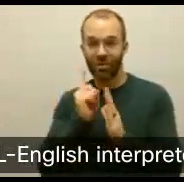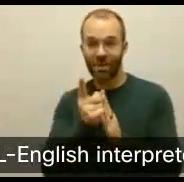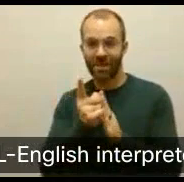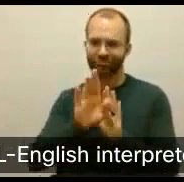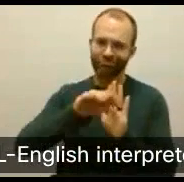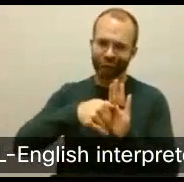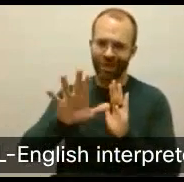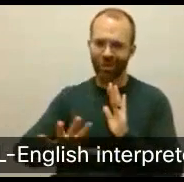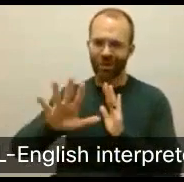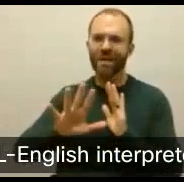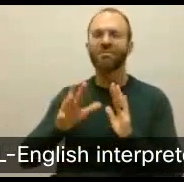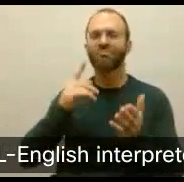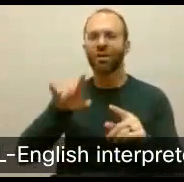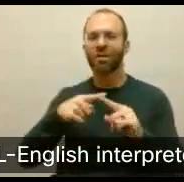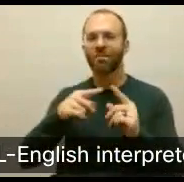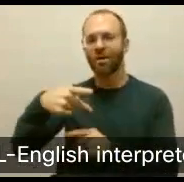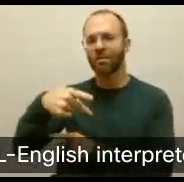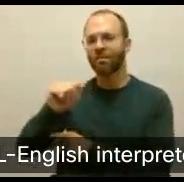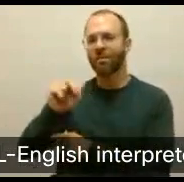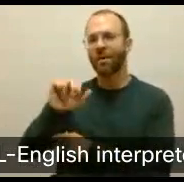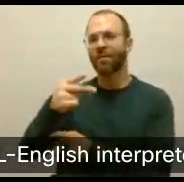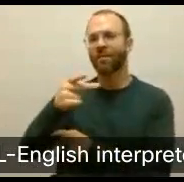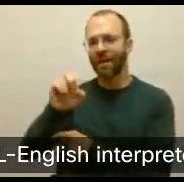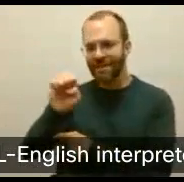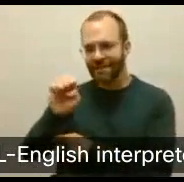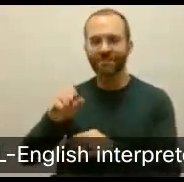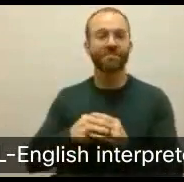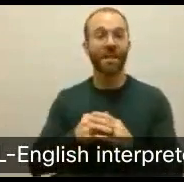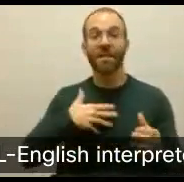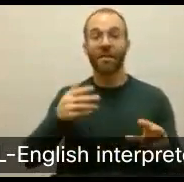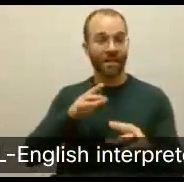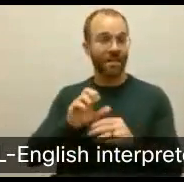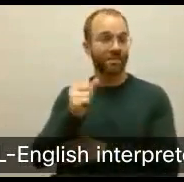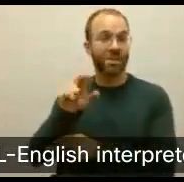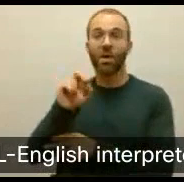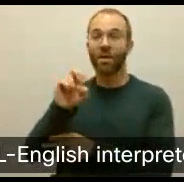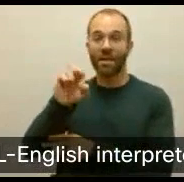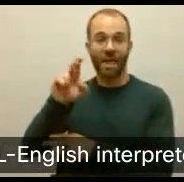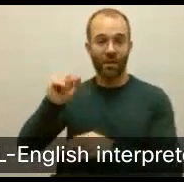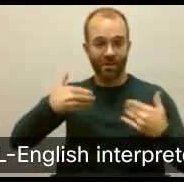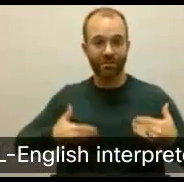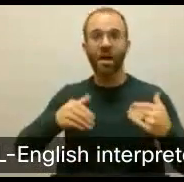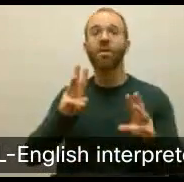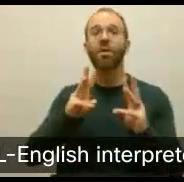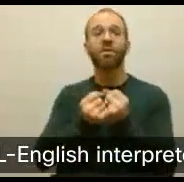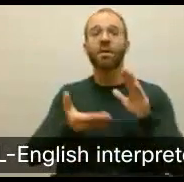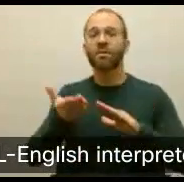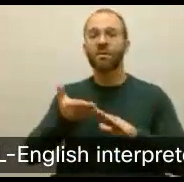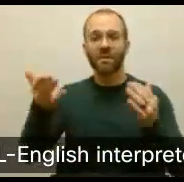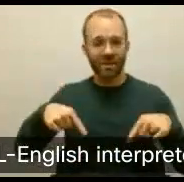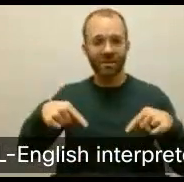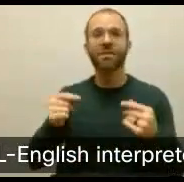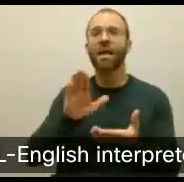so. My name is Sharon Arazo, and I'm a workshop facilitator and tutor with the Academic Success Center. If you have